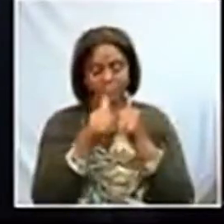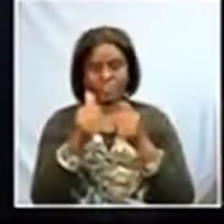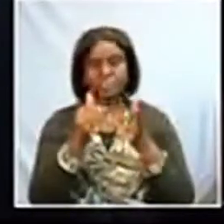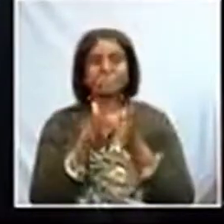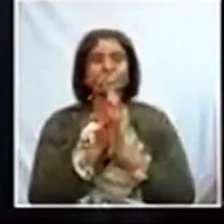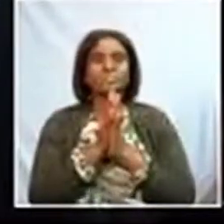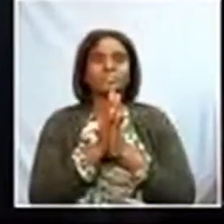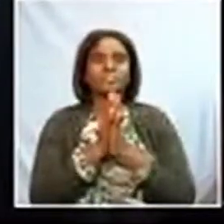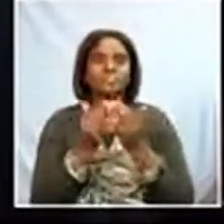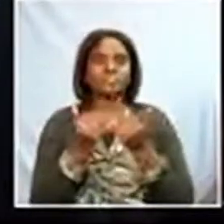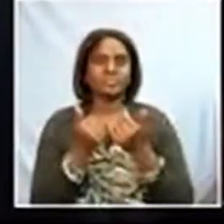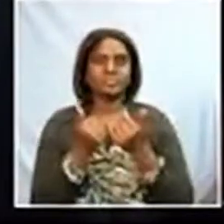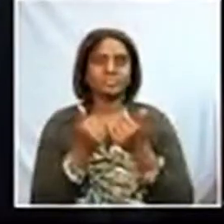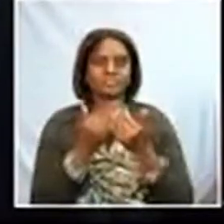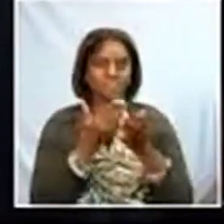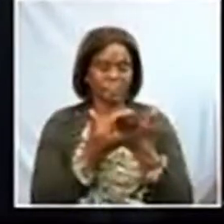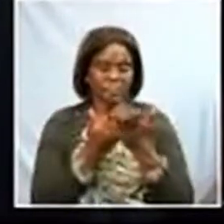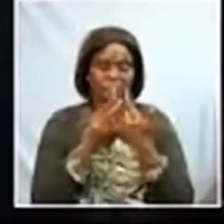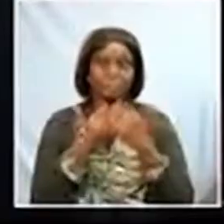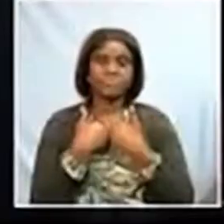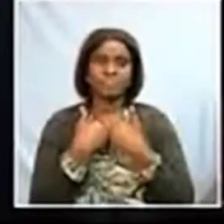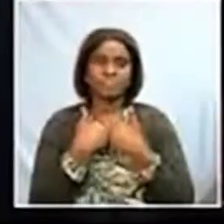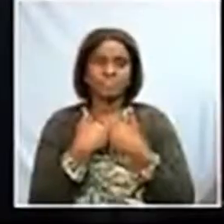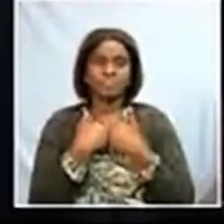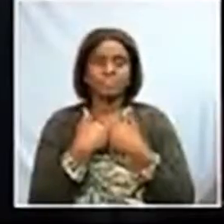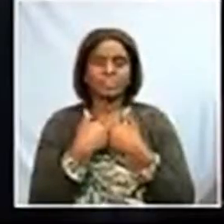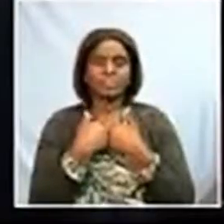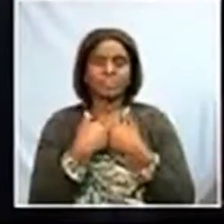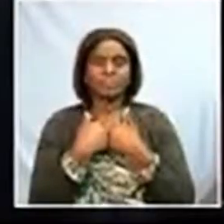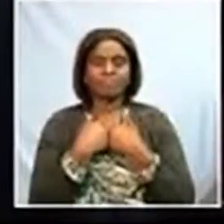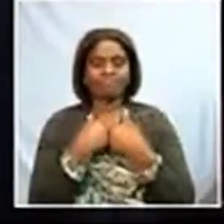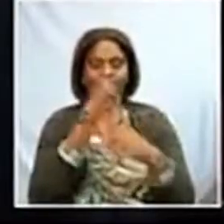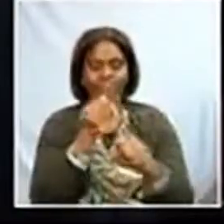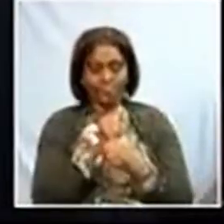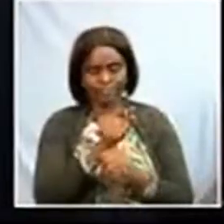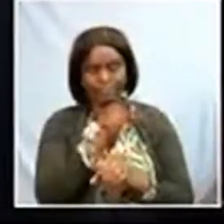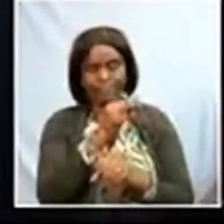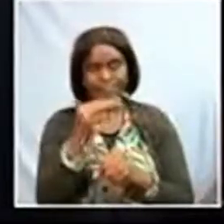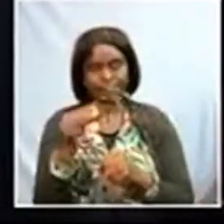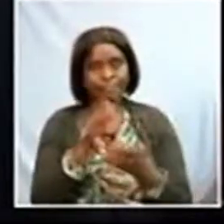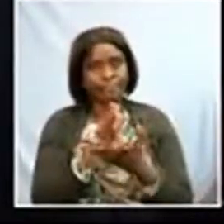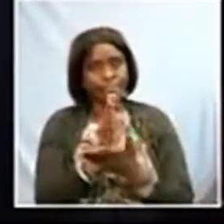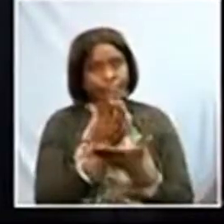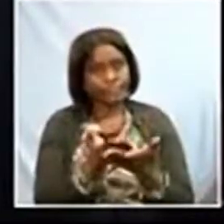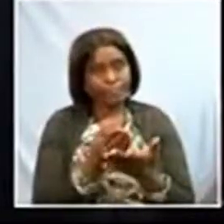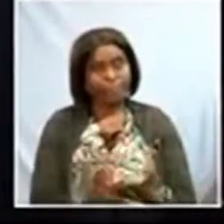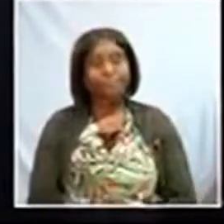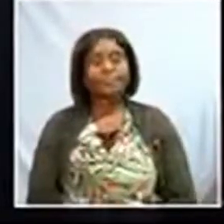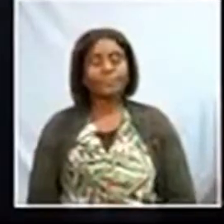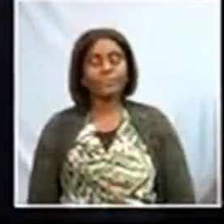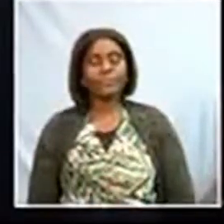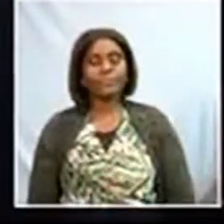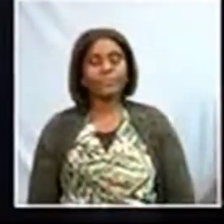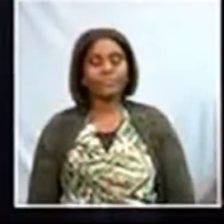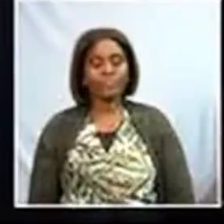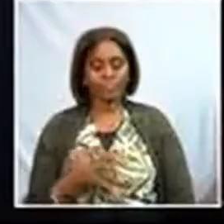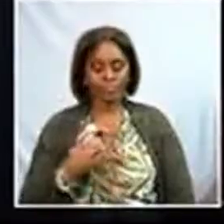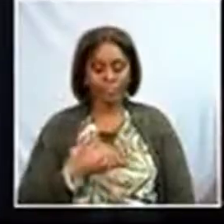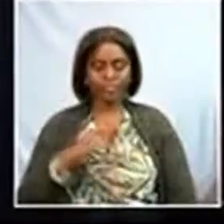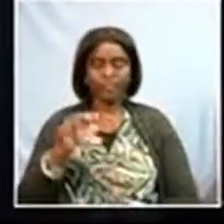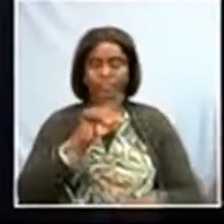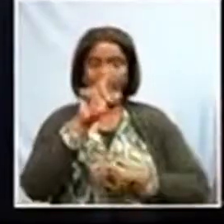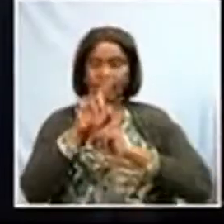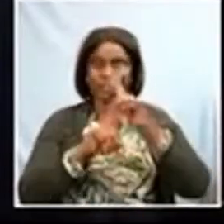claiming that he had brought in this material, isn't it? So now my question is